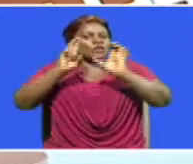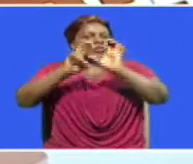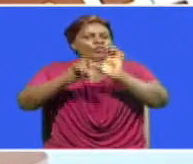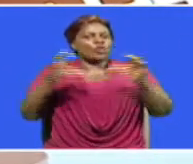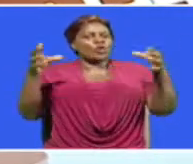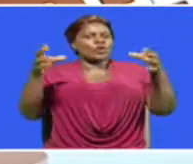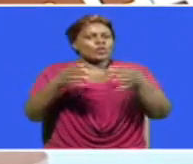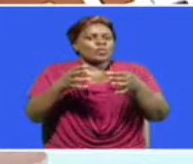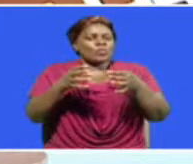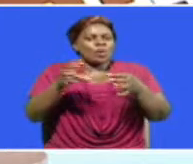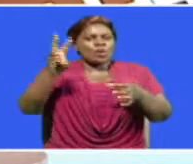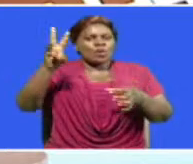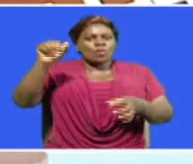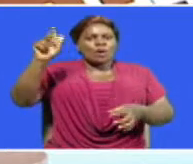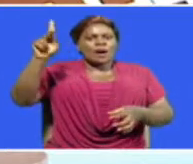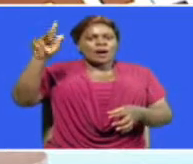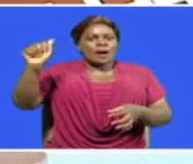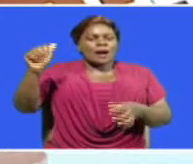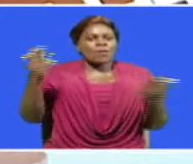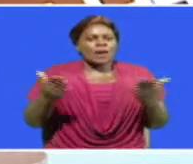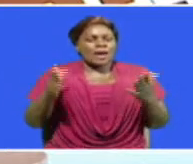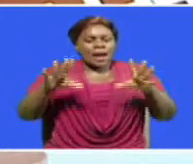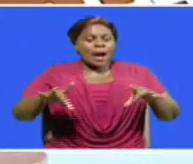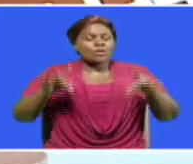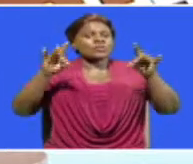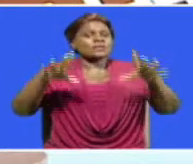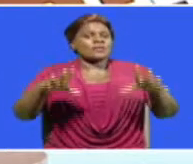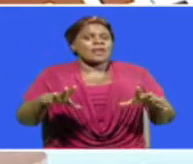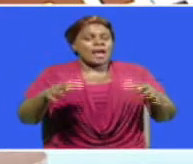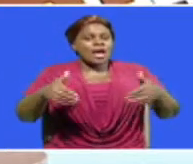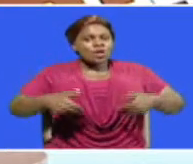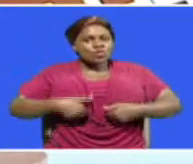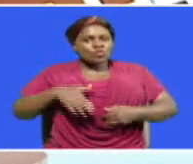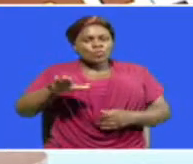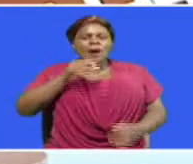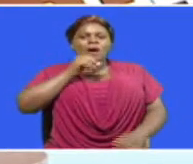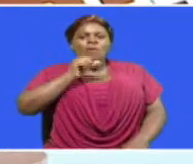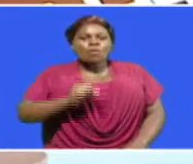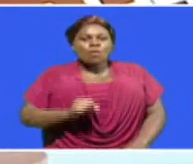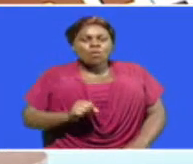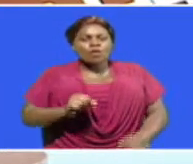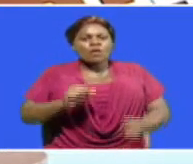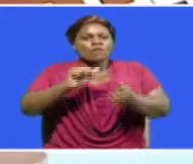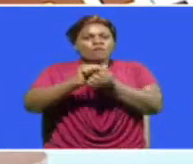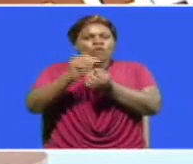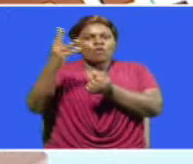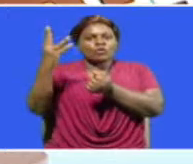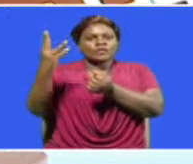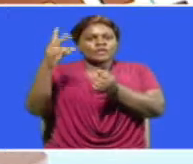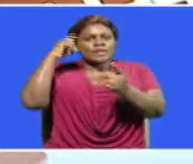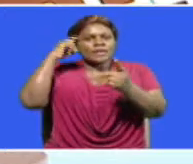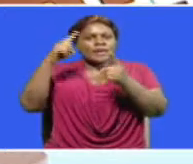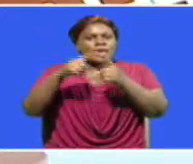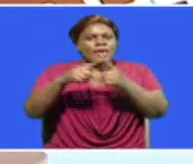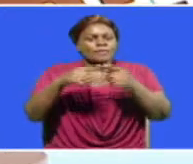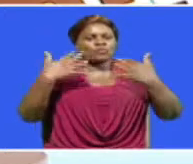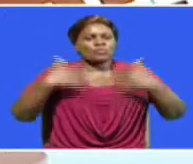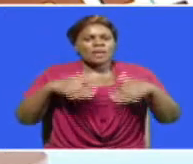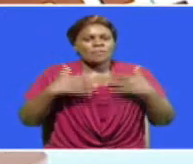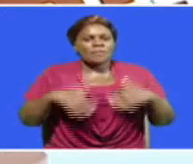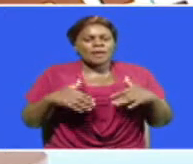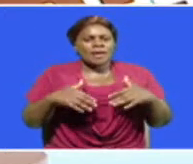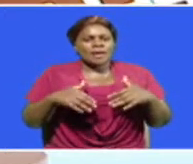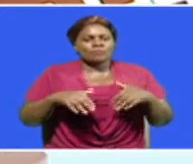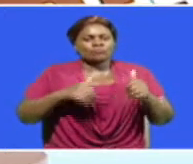klabu ya Waka Innsbruck iliyoko nchini Austria. Chipukizi huyu mwenye umri wa miaka 14 analenga kuvichezea baadhi ya